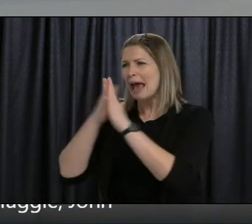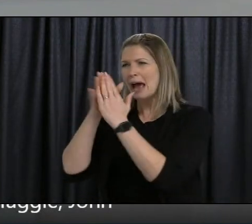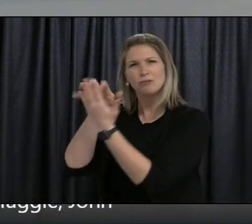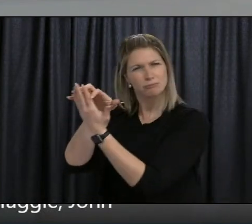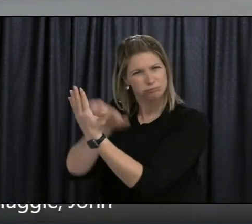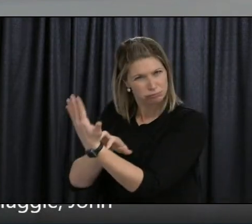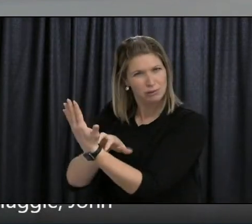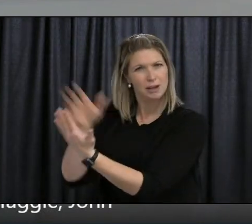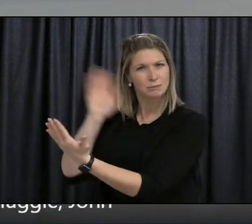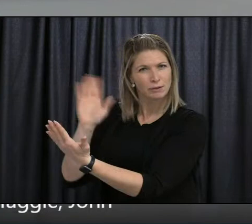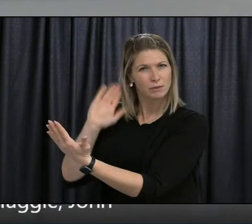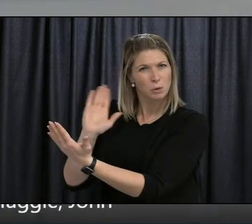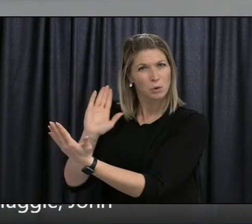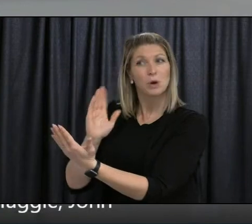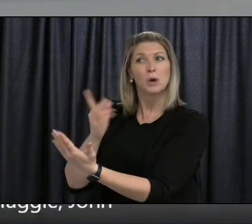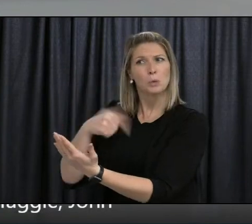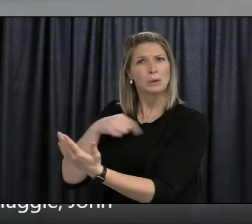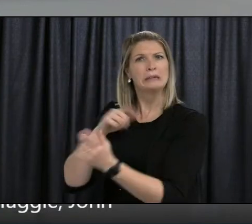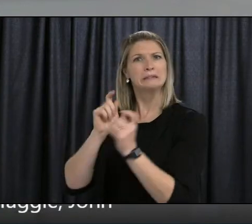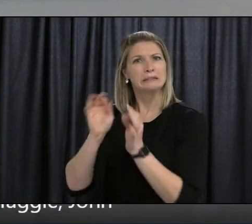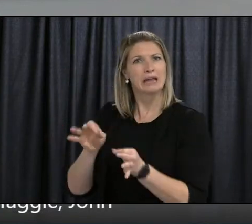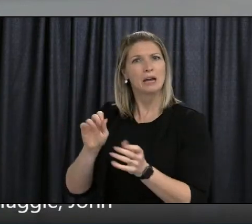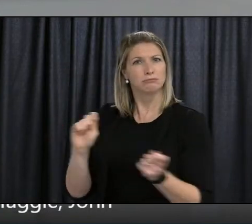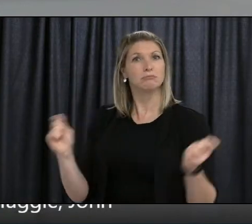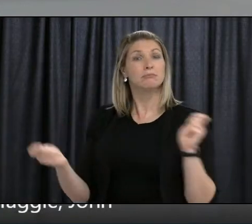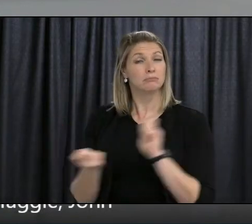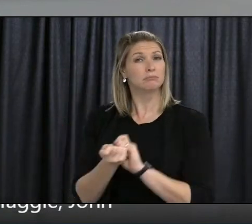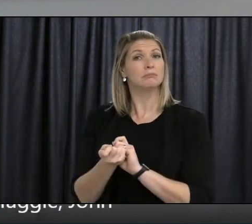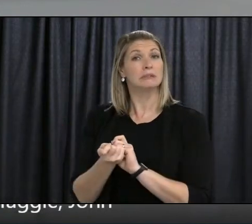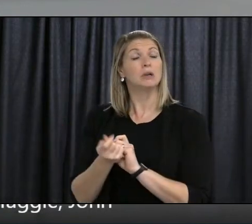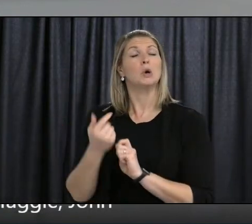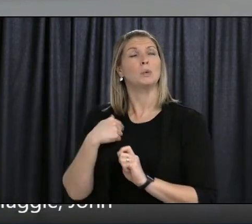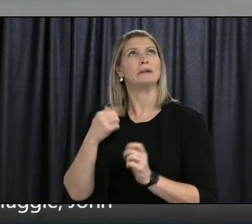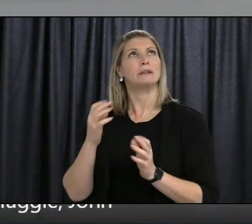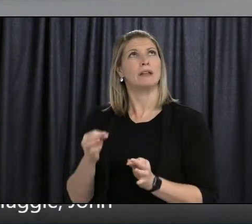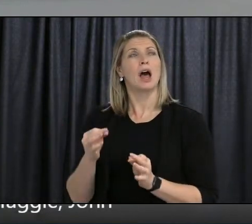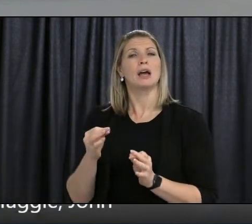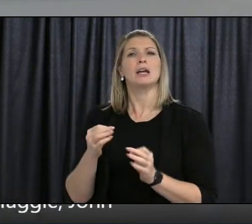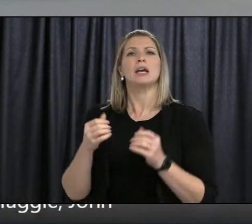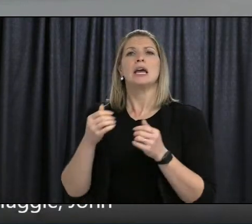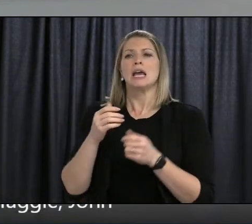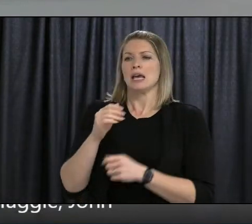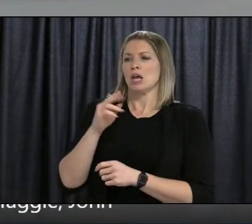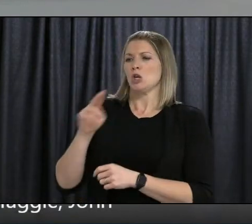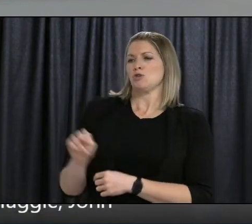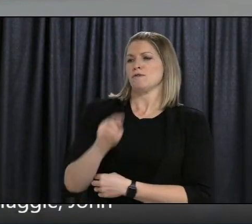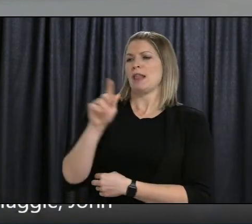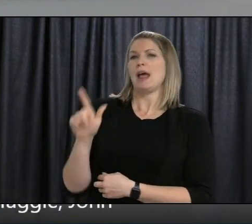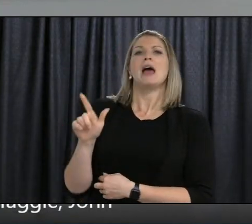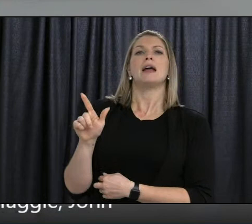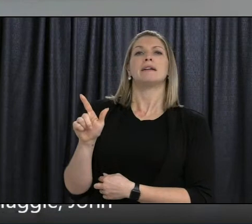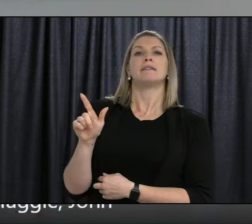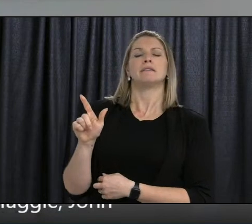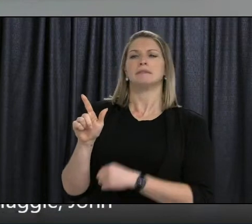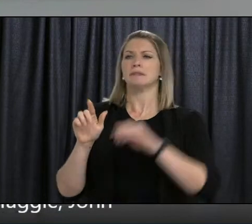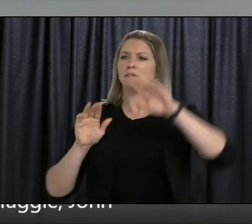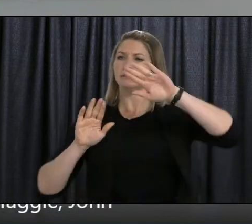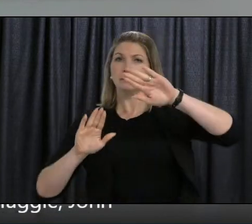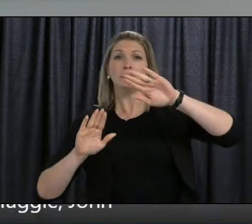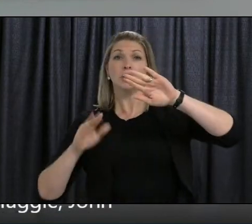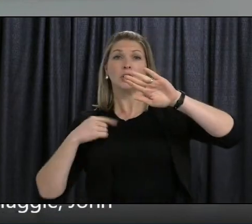have an approach here to divide the province into zones. The reason for that is around